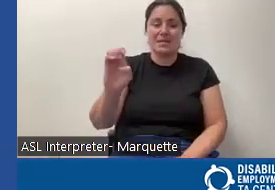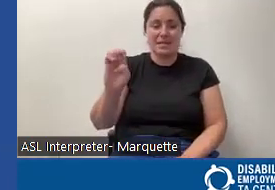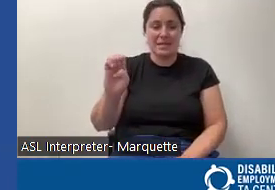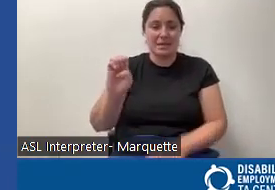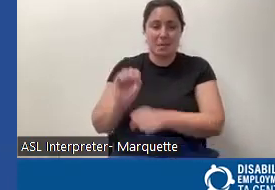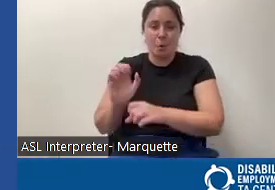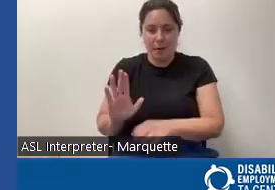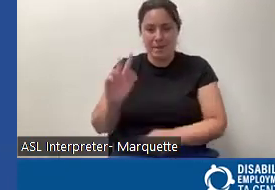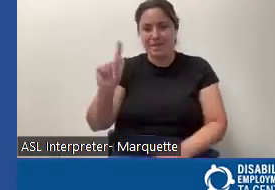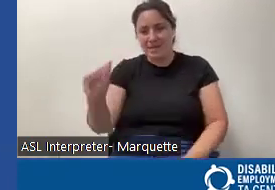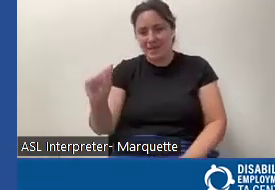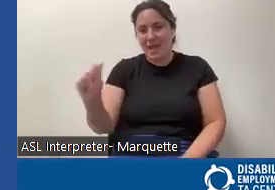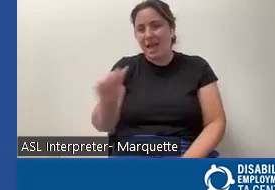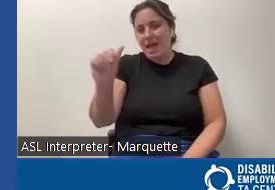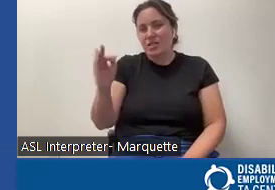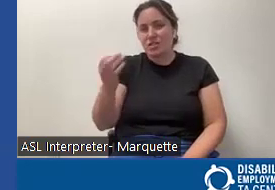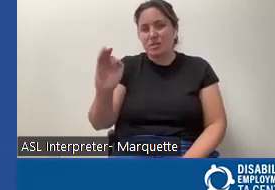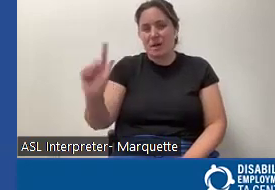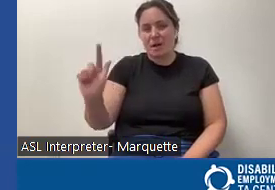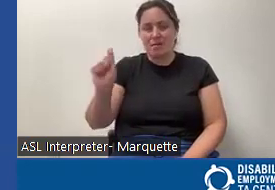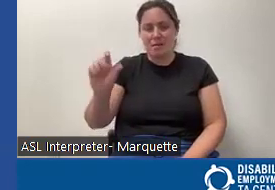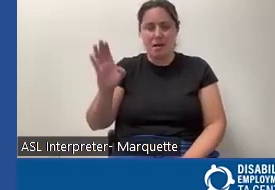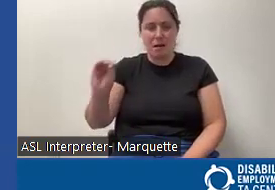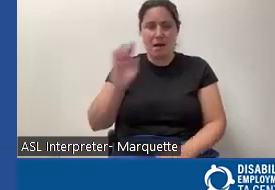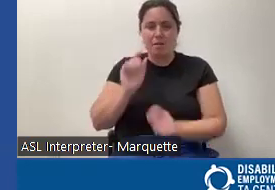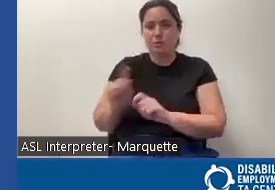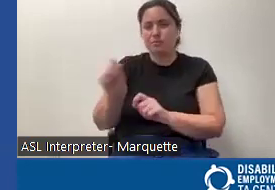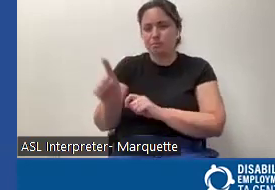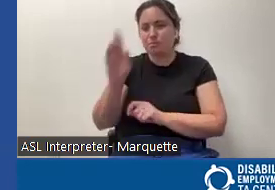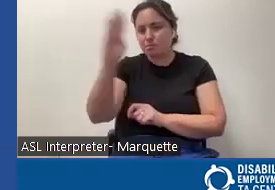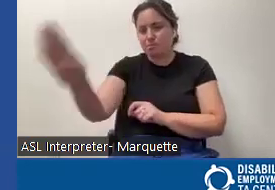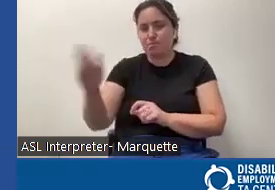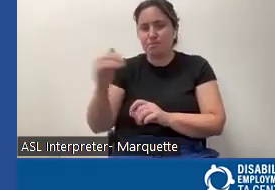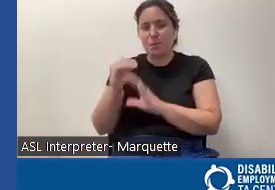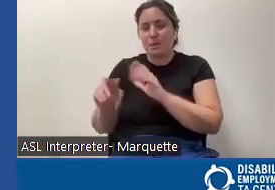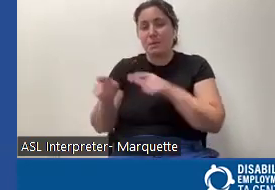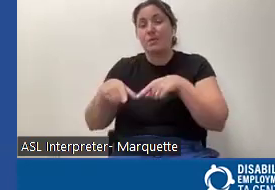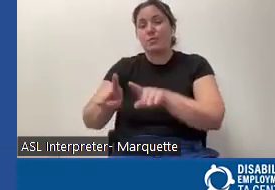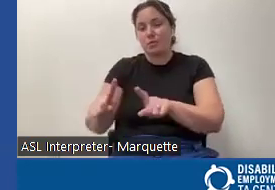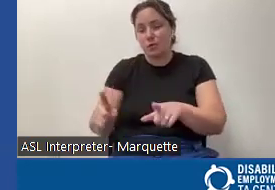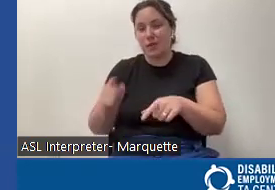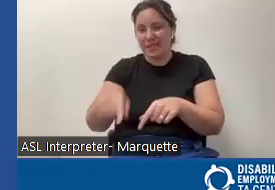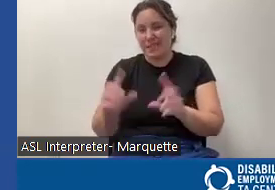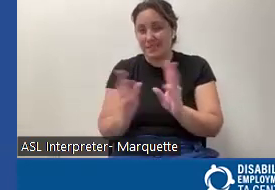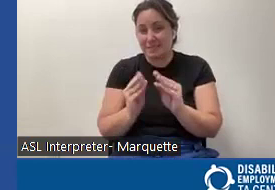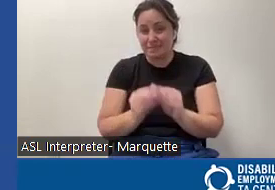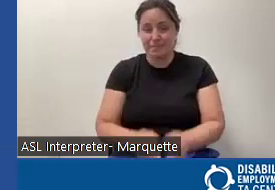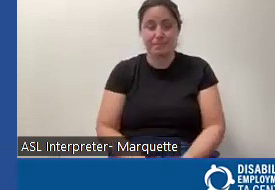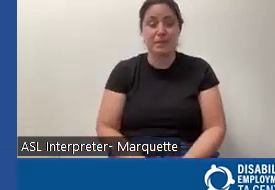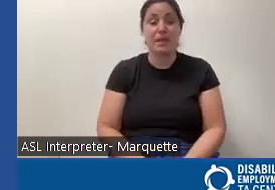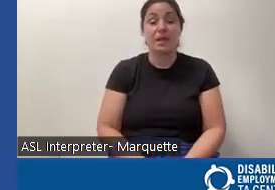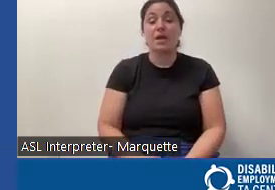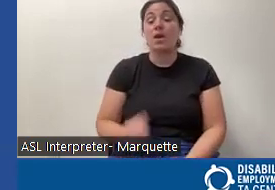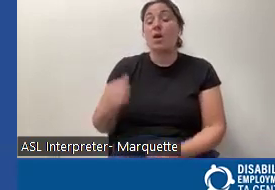aodemploymentta@gmail.com to submit questions to our email inbox during the event. We will get to as many questions as